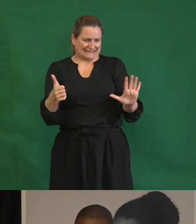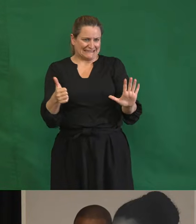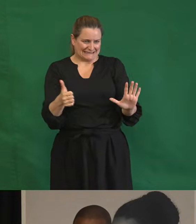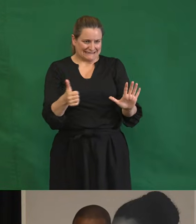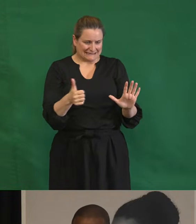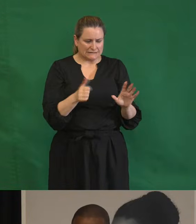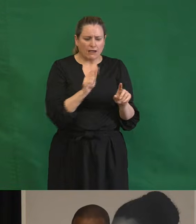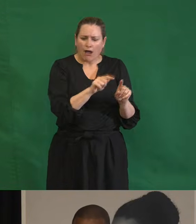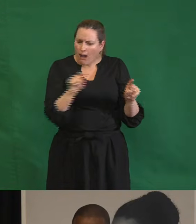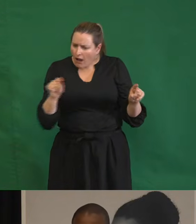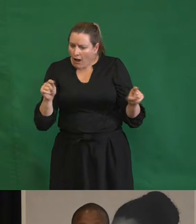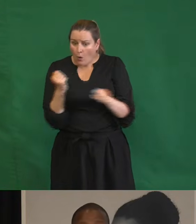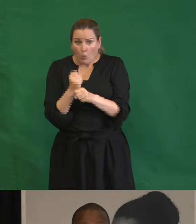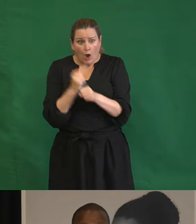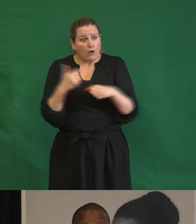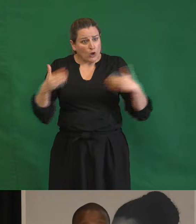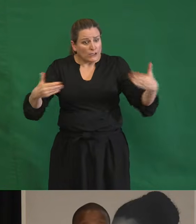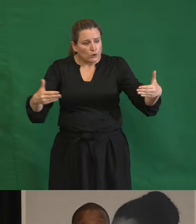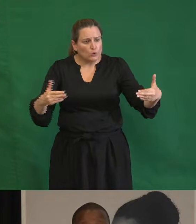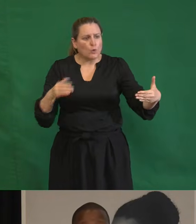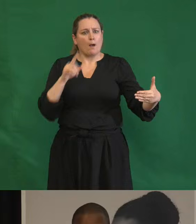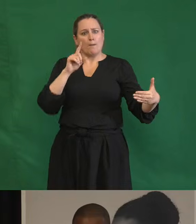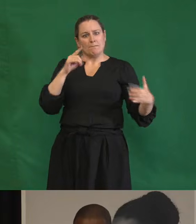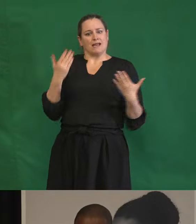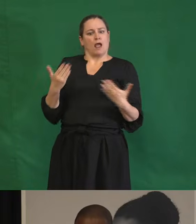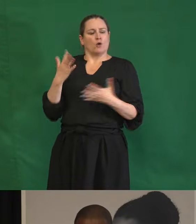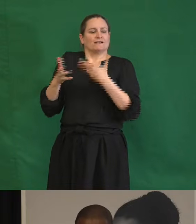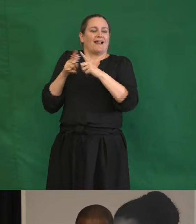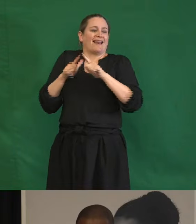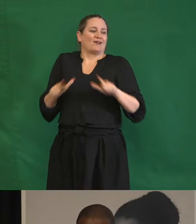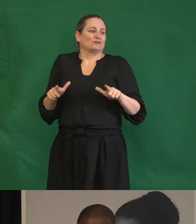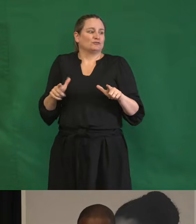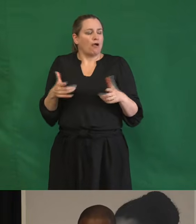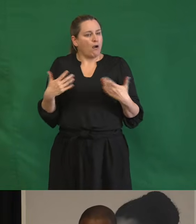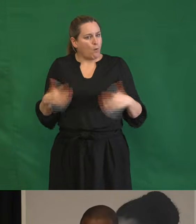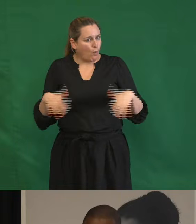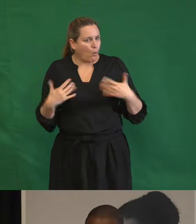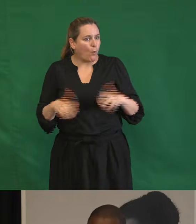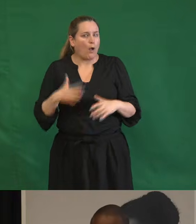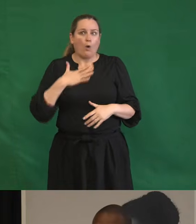develop, and to build a new future for the country.